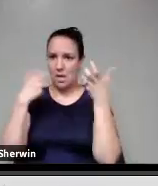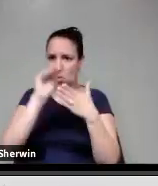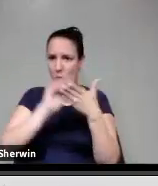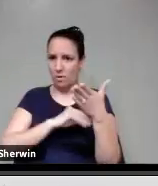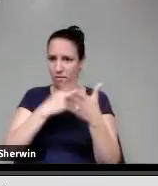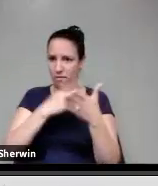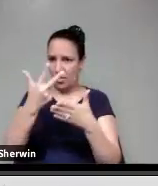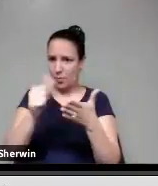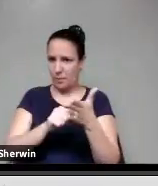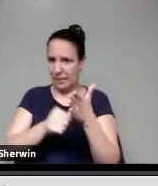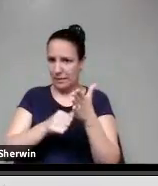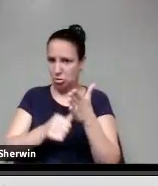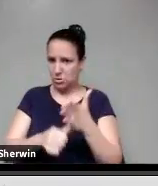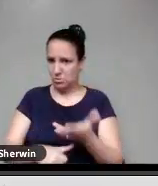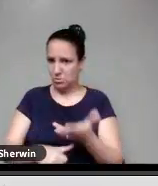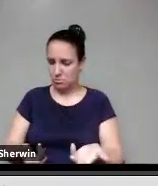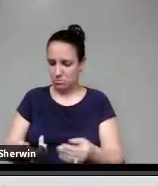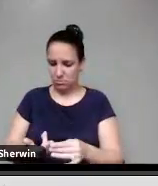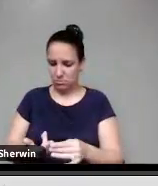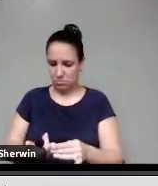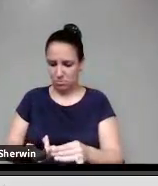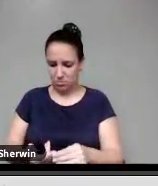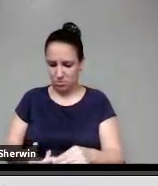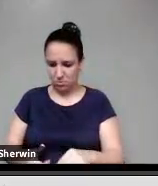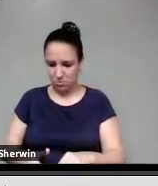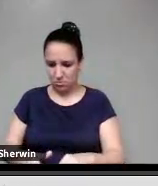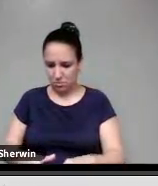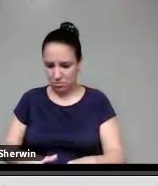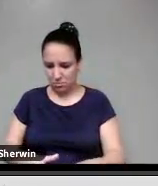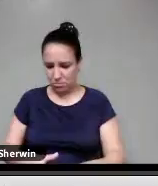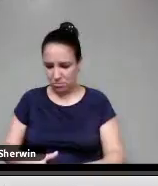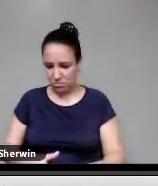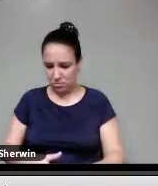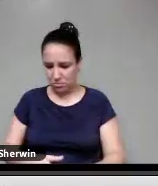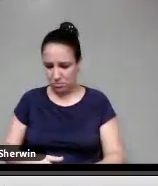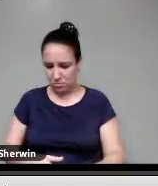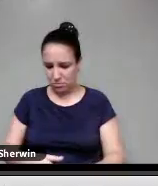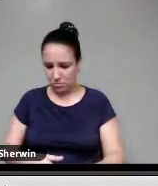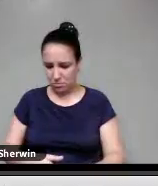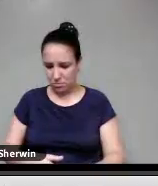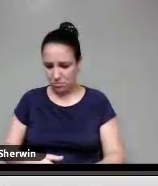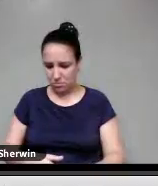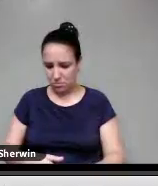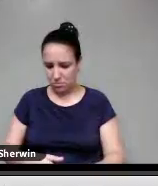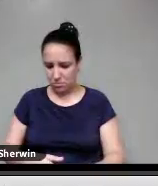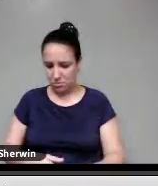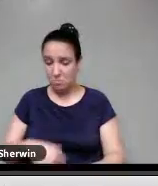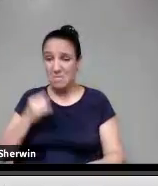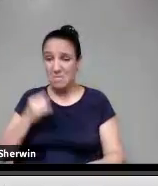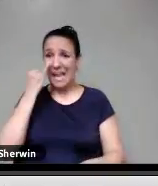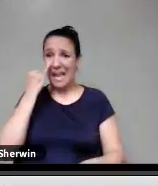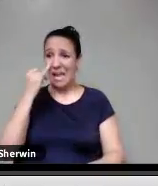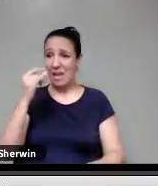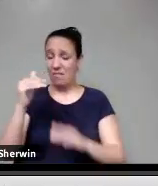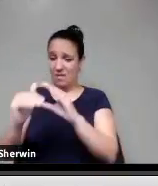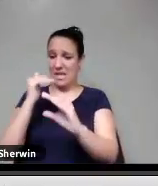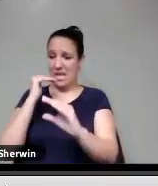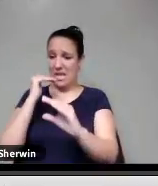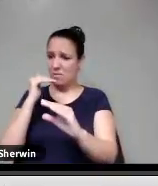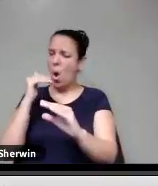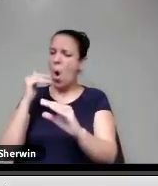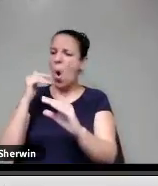an email request for a survey and they say this will only take about 10 minutes, I delete it. I don't have 10 minutes to do their